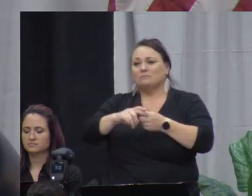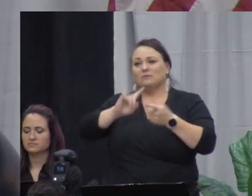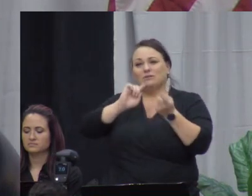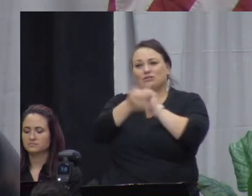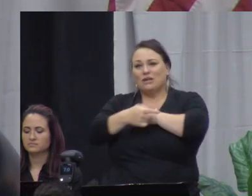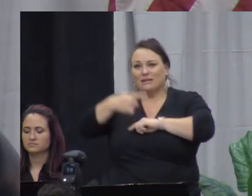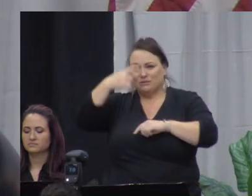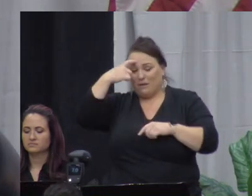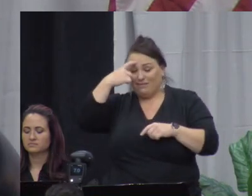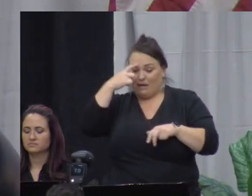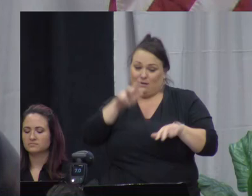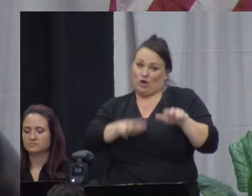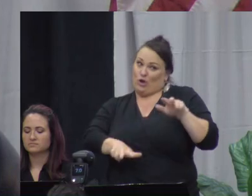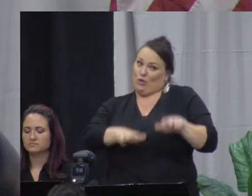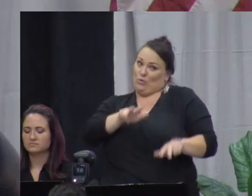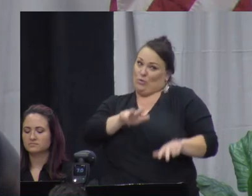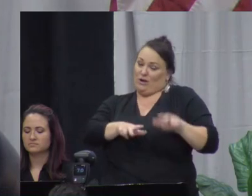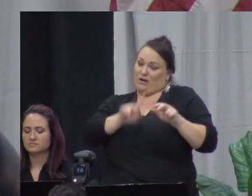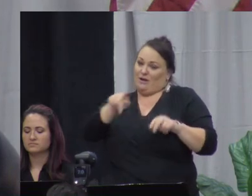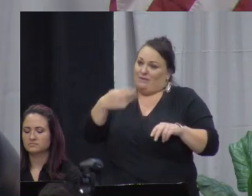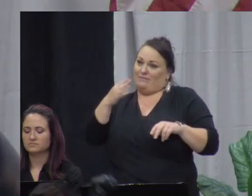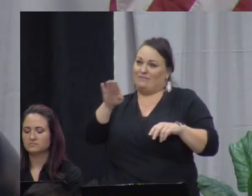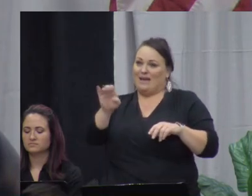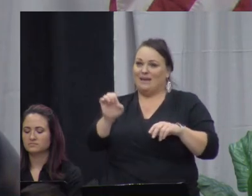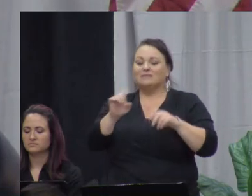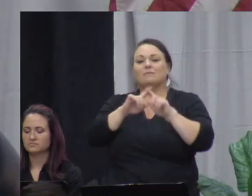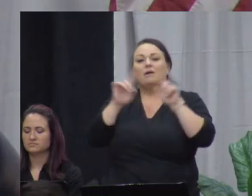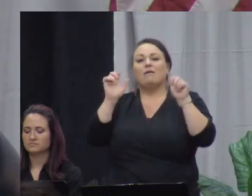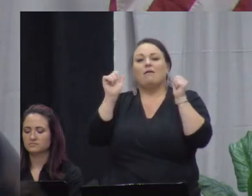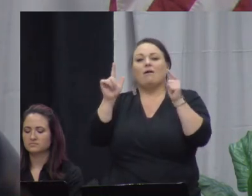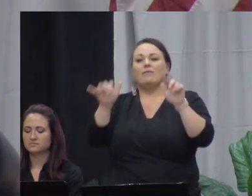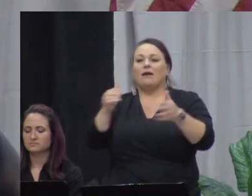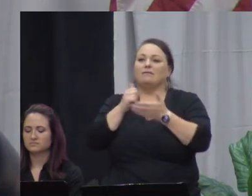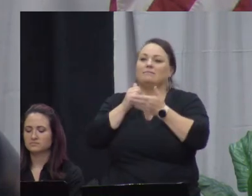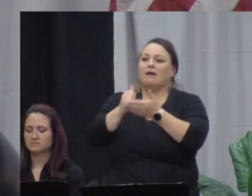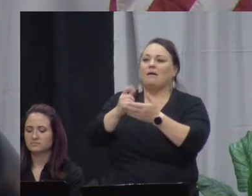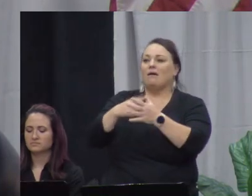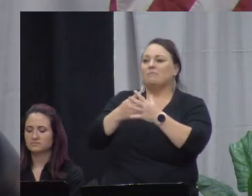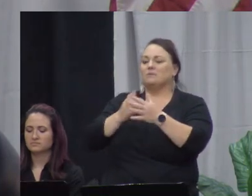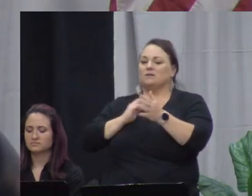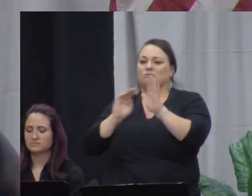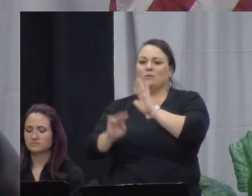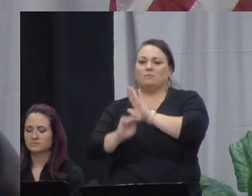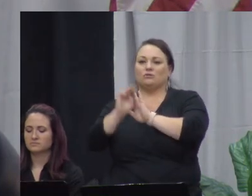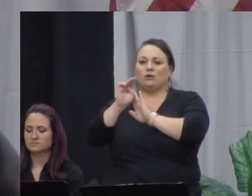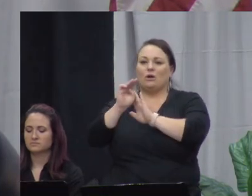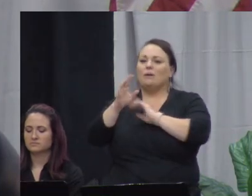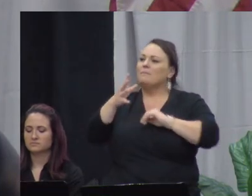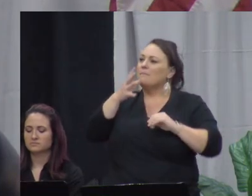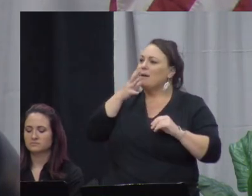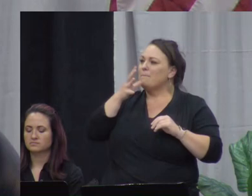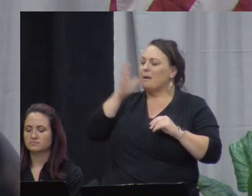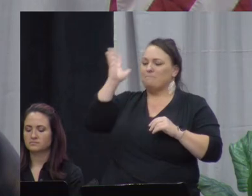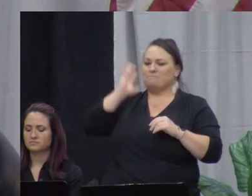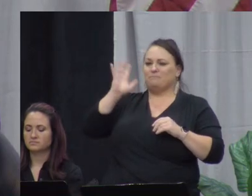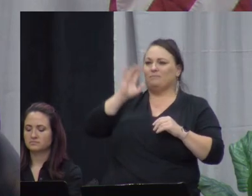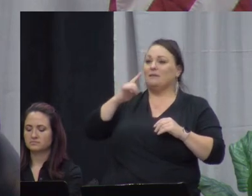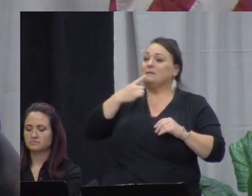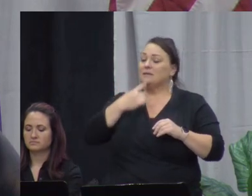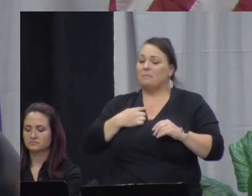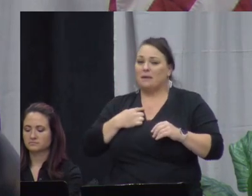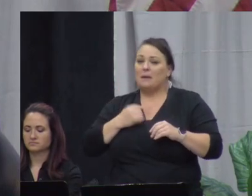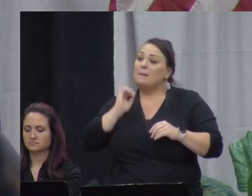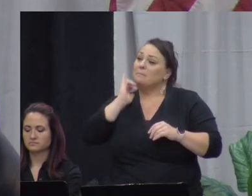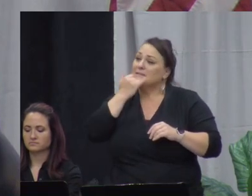the awkward phase. But all that, and then some, helped us mature. You know, my mom always used to tell me, mistakes are